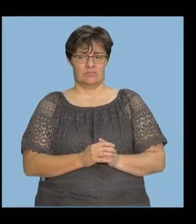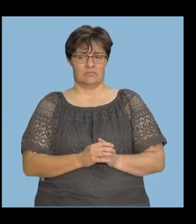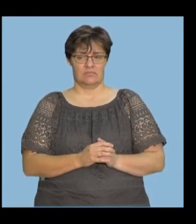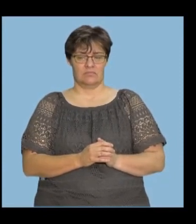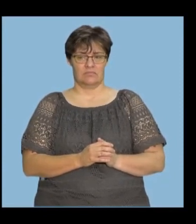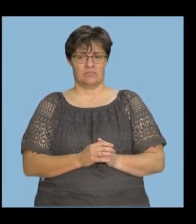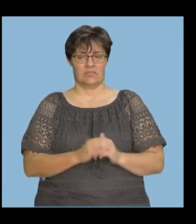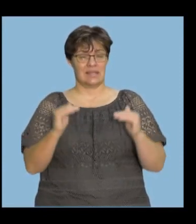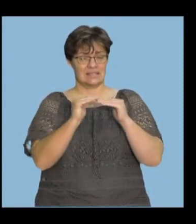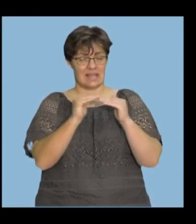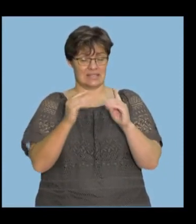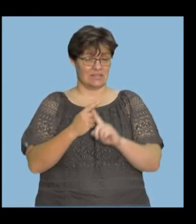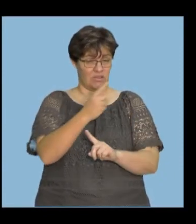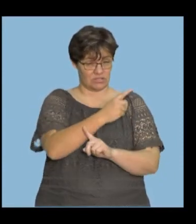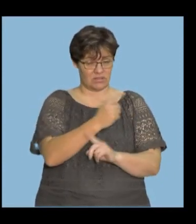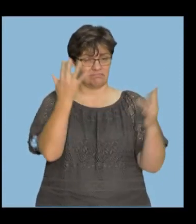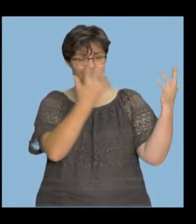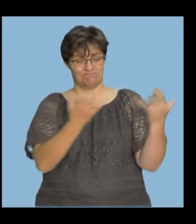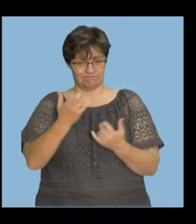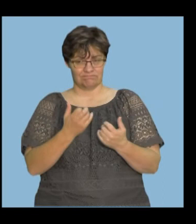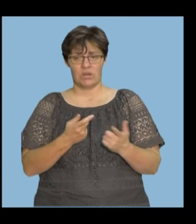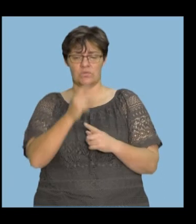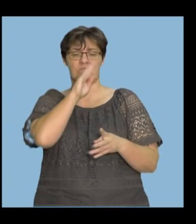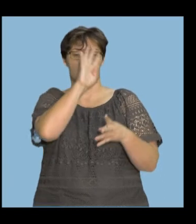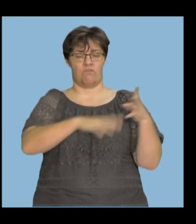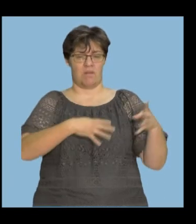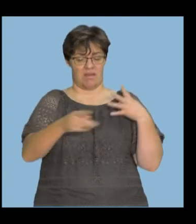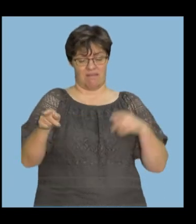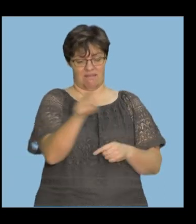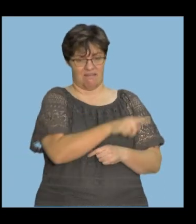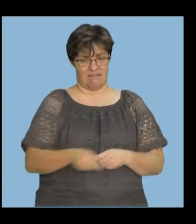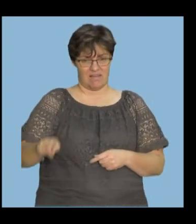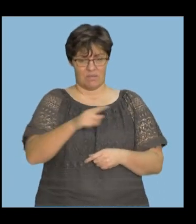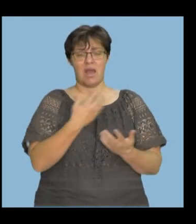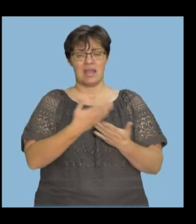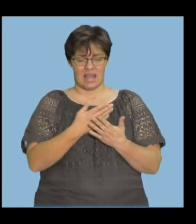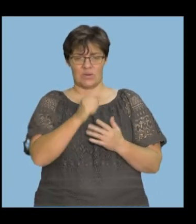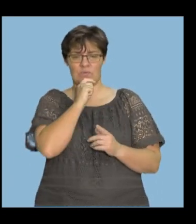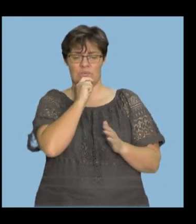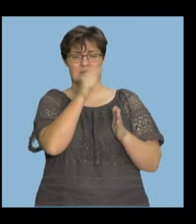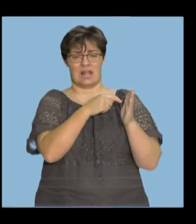So the standard deviation, we know it can be calculated by using this formula, but we can use our calculator.